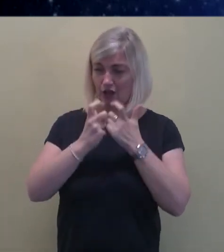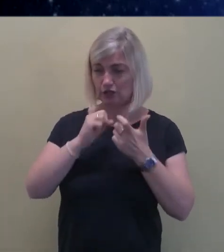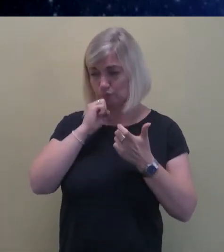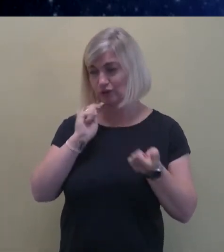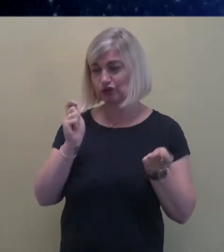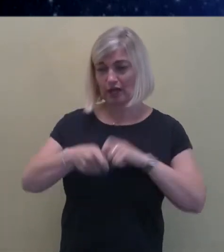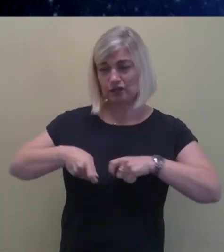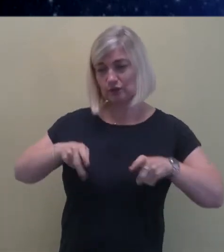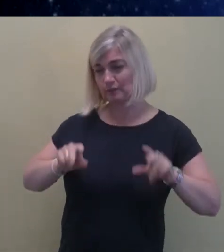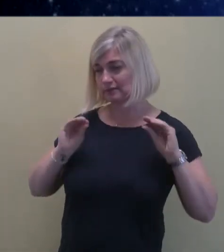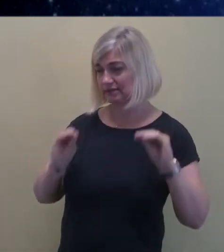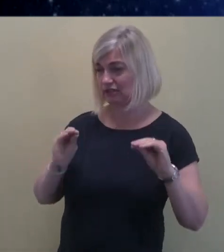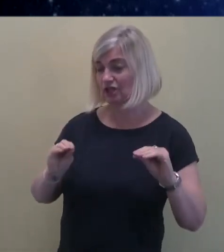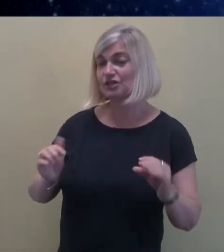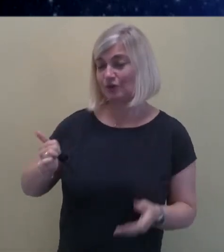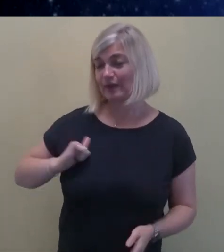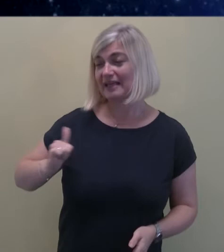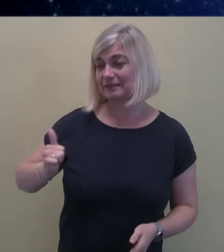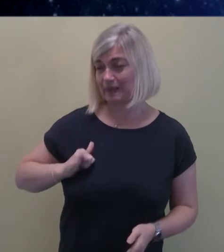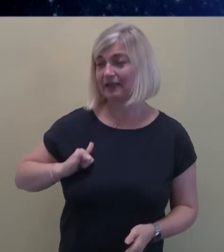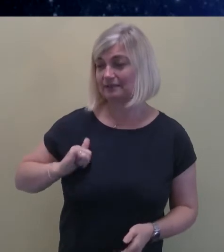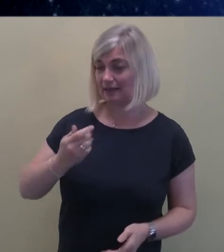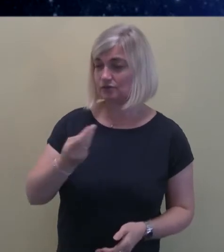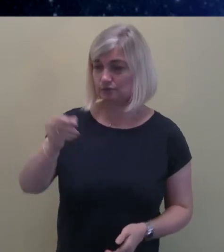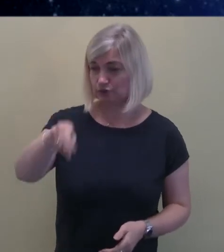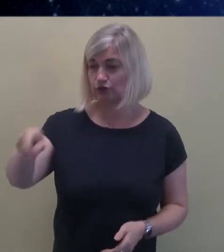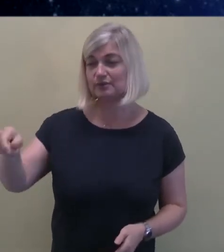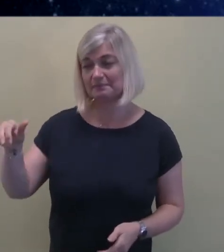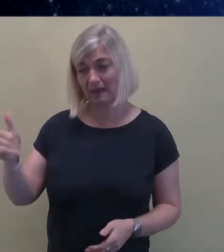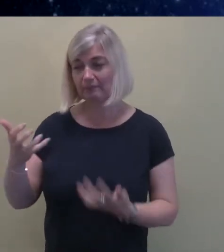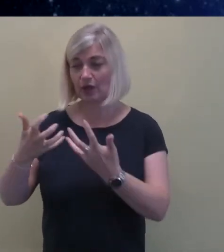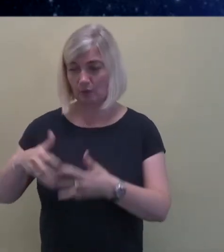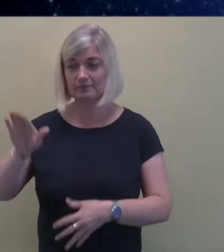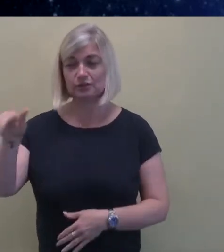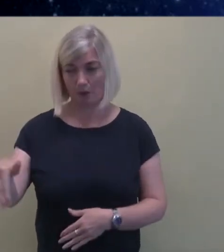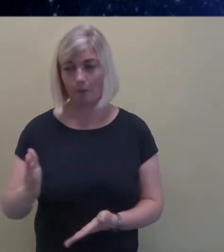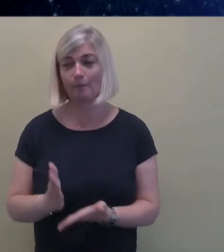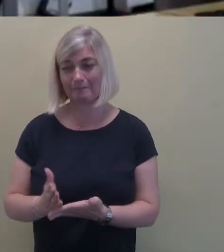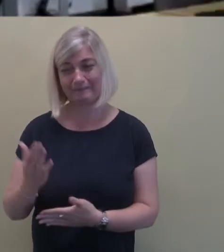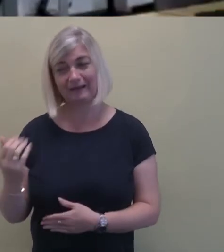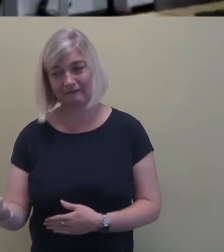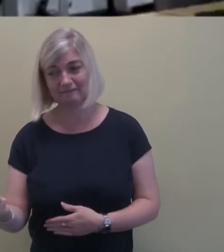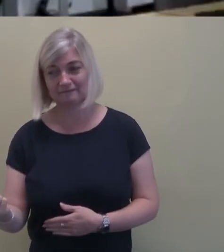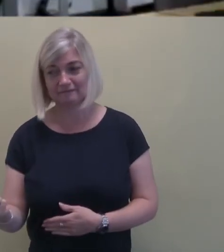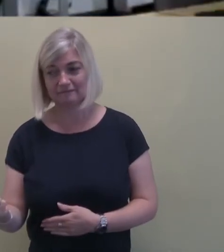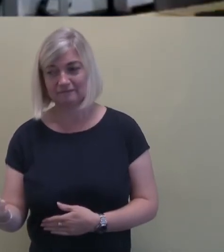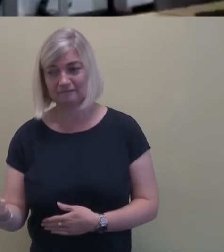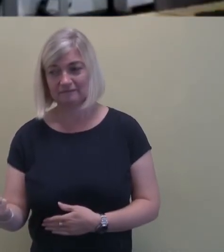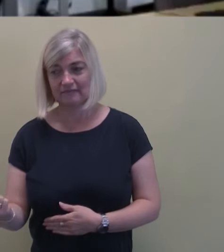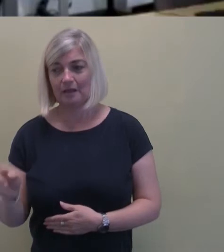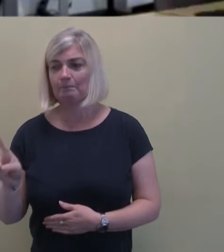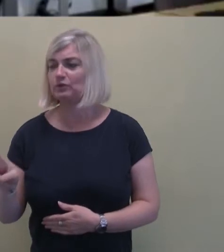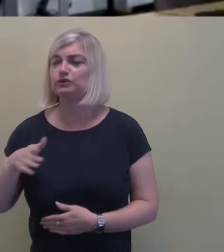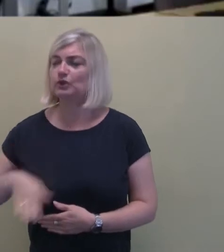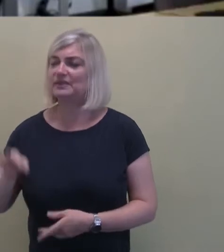or help with their travel and things like that. But Tony can shed more light on that bit. Just touching on